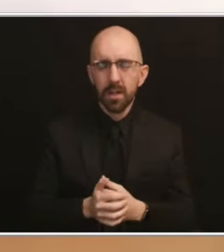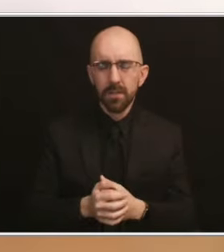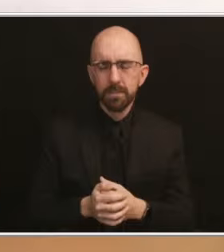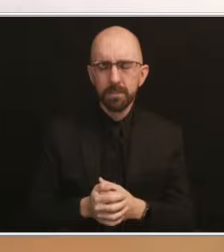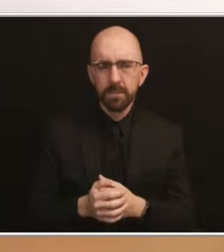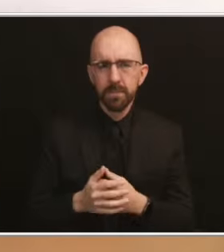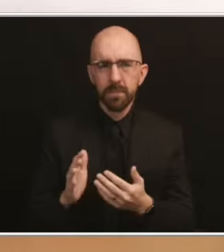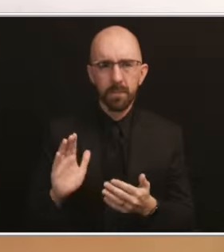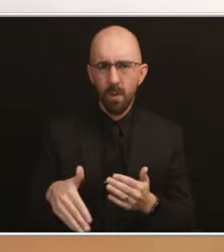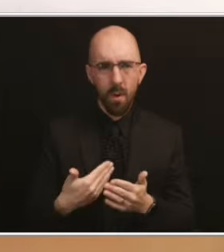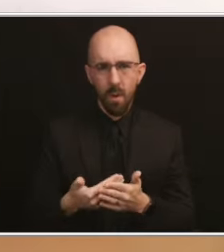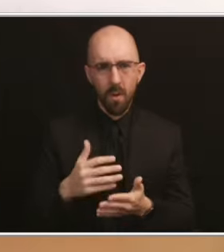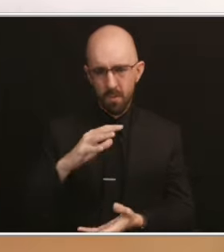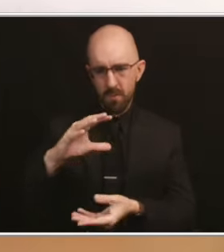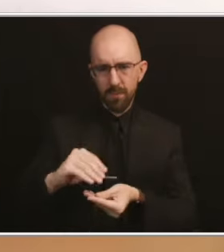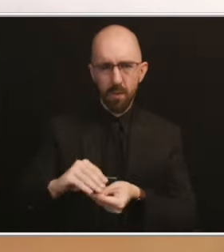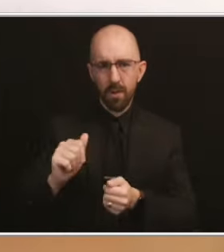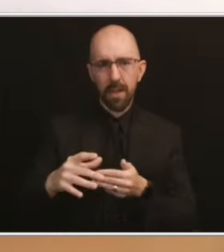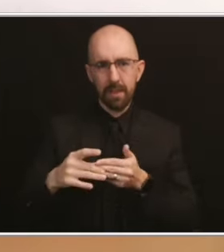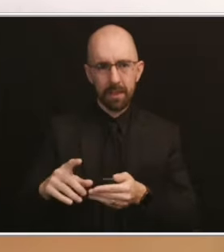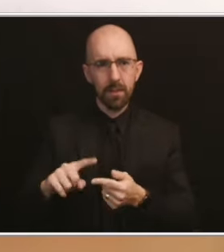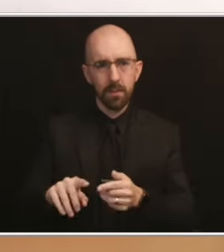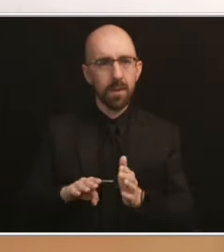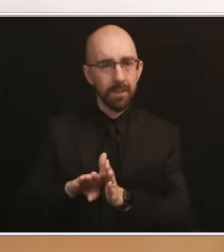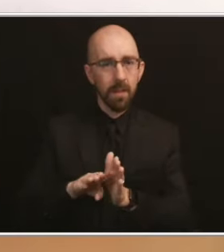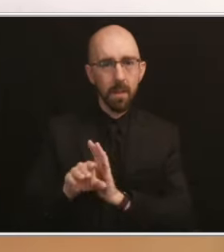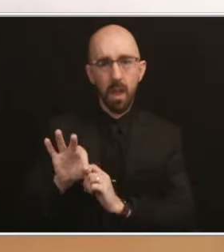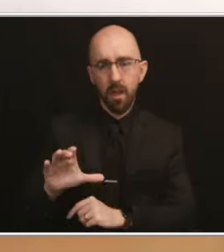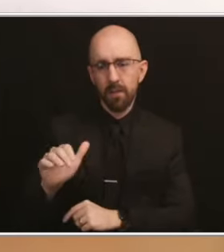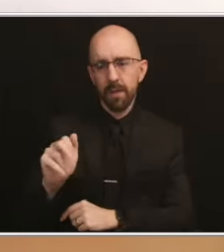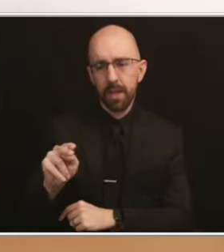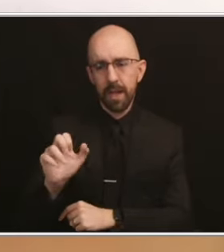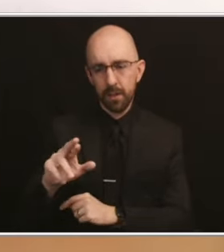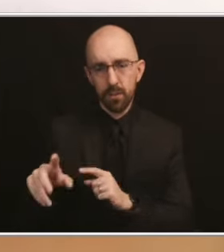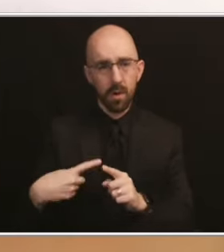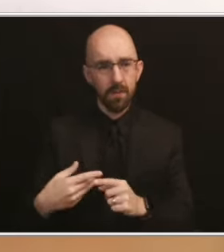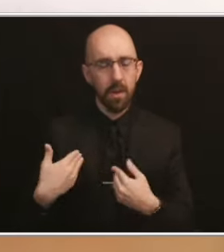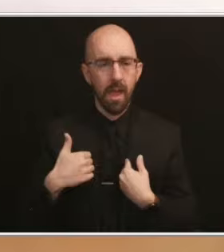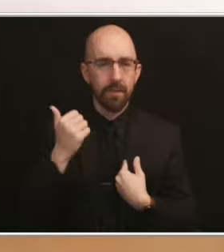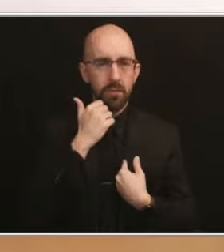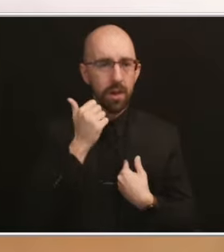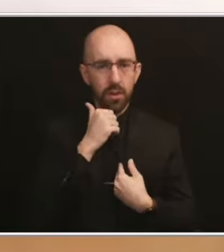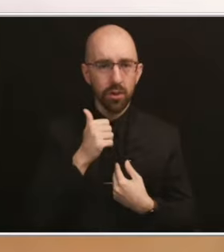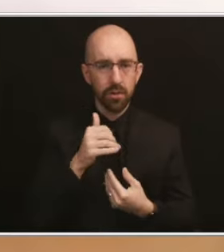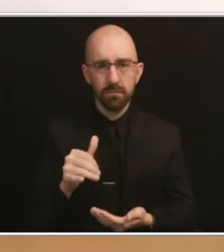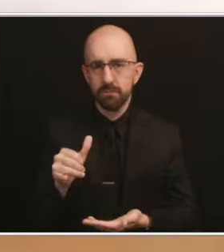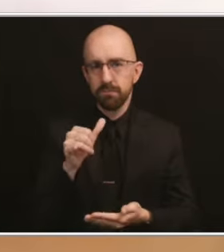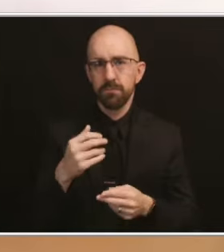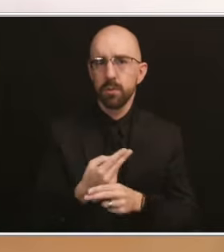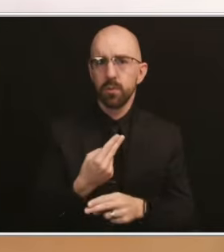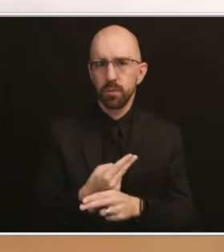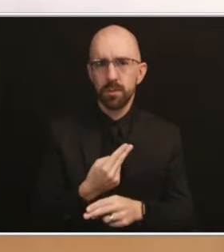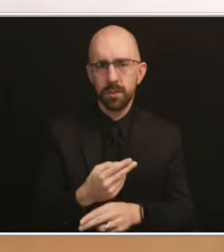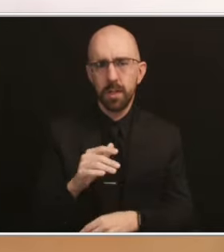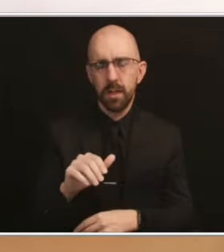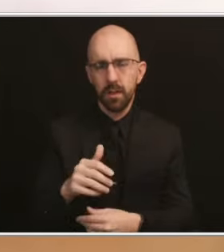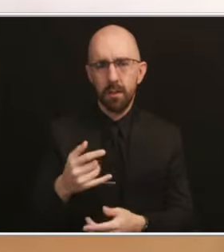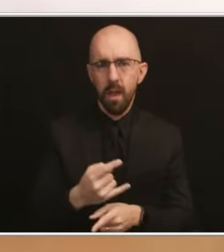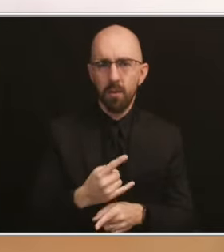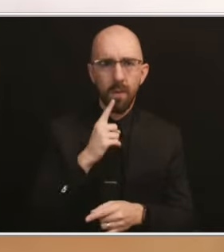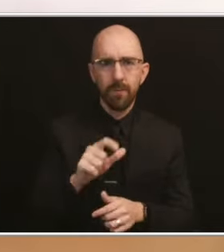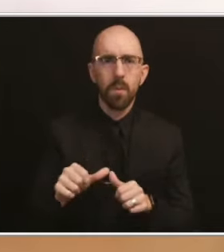overall can lead to the development of cancer when you have regular consumption of alcohol for a prolonged period of